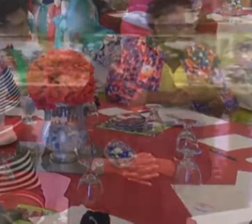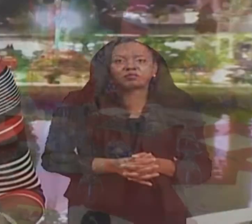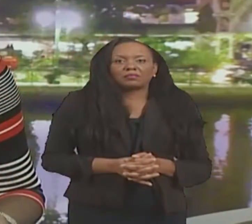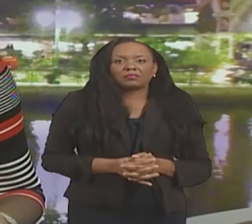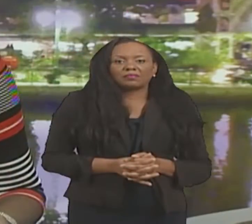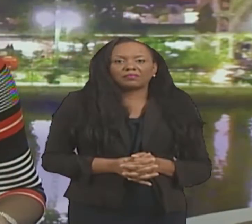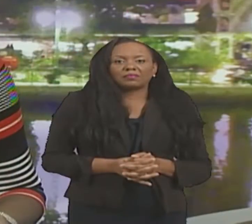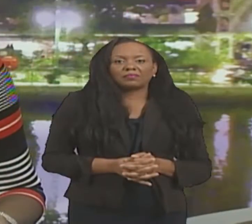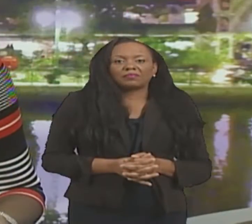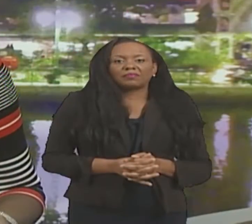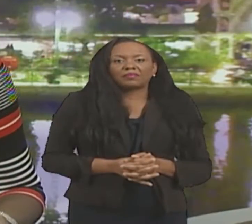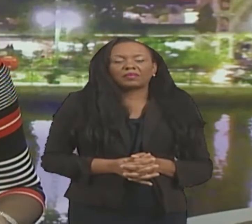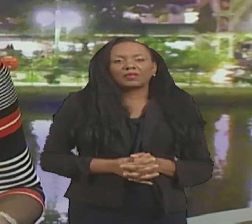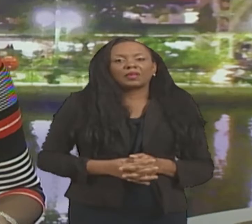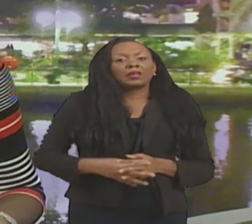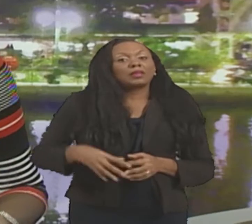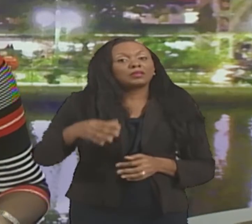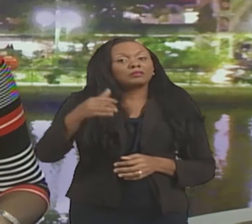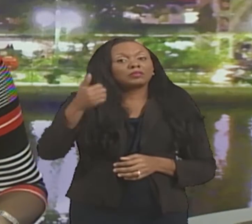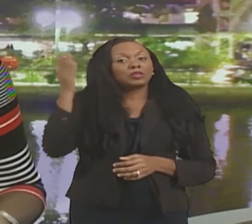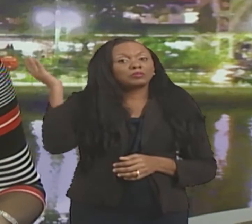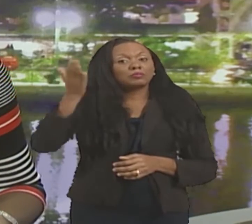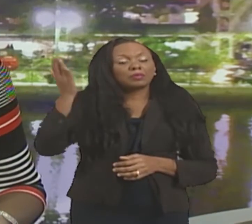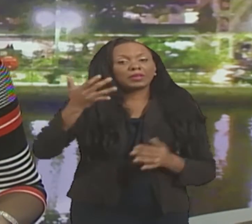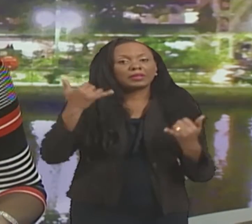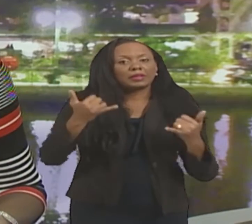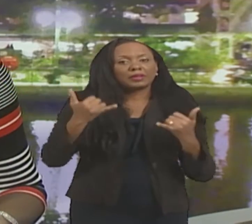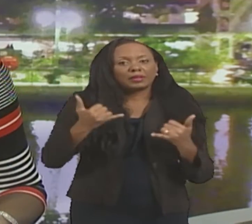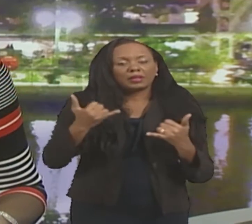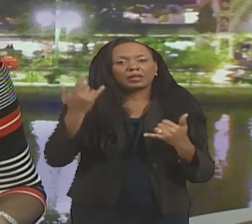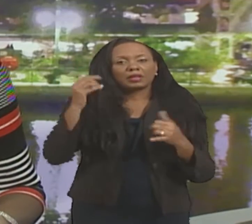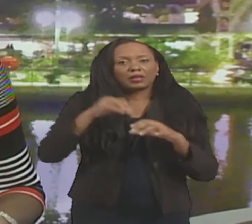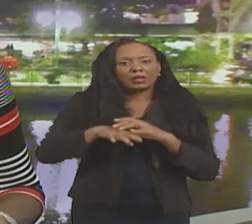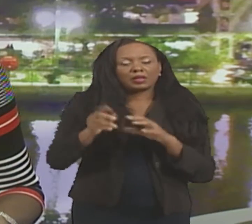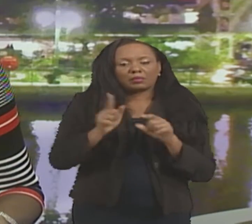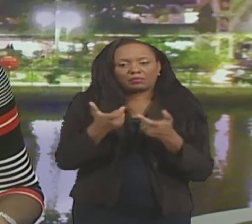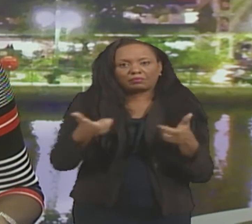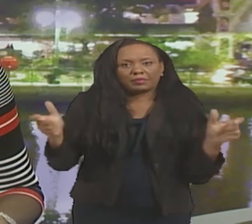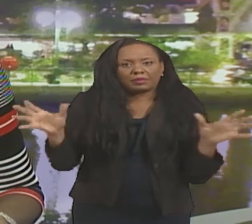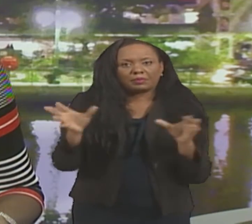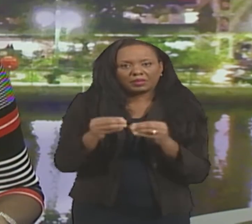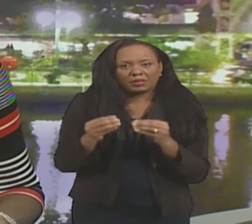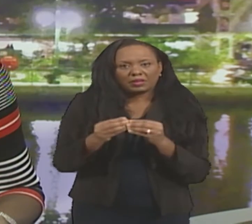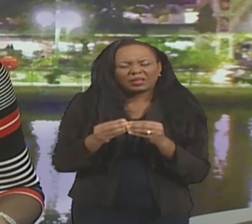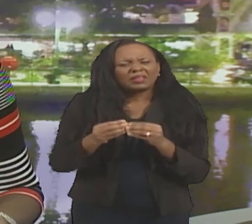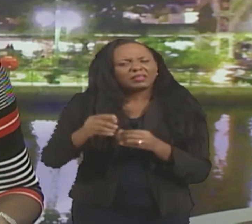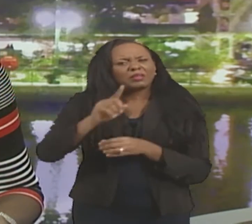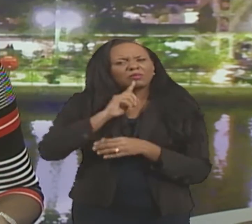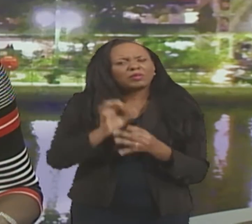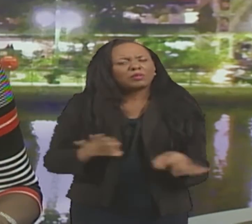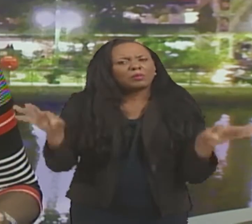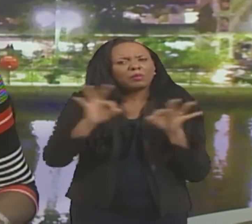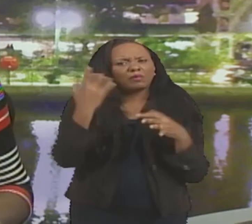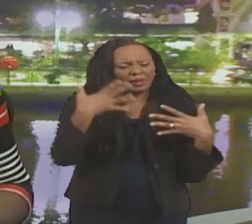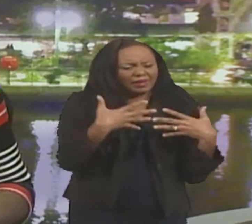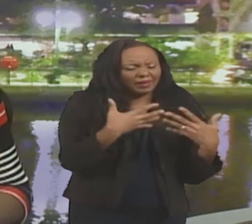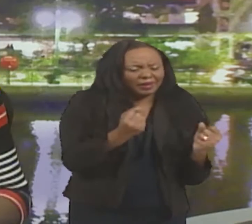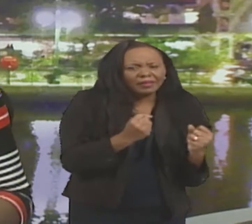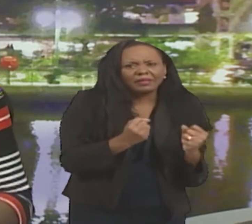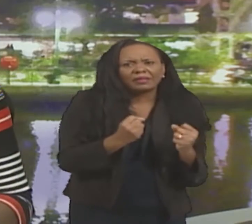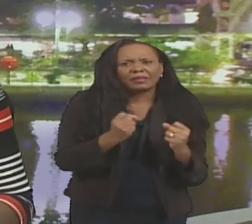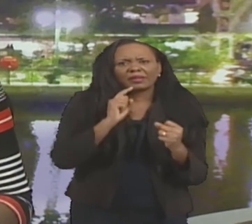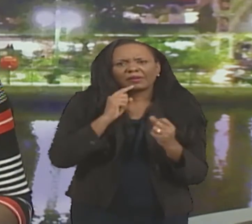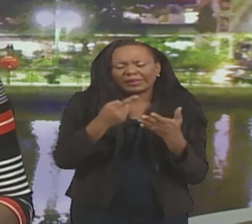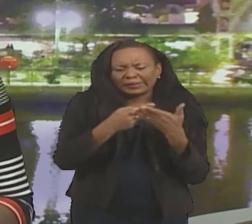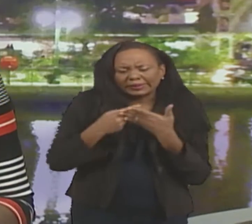of Childhood Obesity Prevention. Senator Moe says the Education and Health and Wellness Ministries are in discussions to